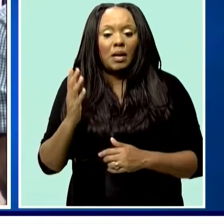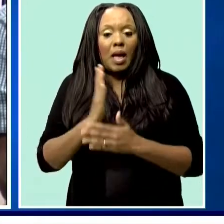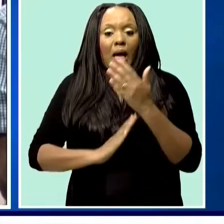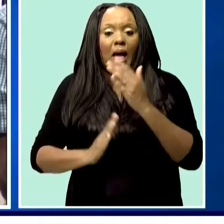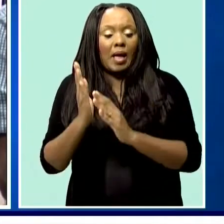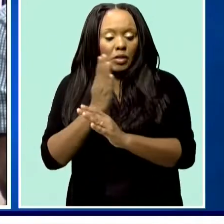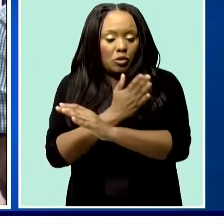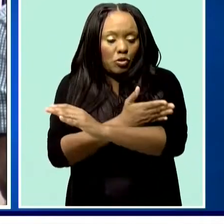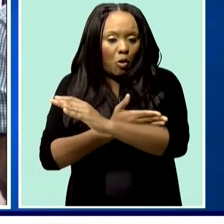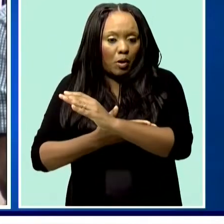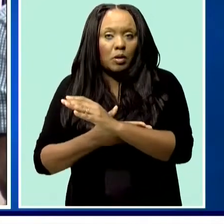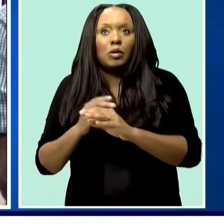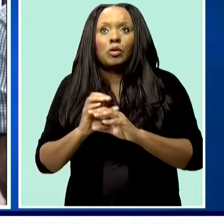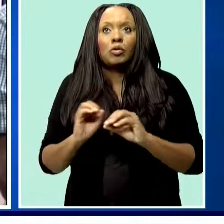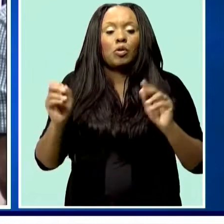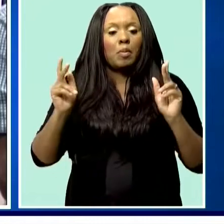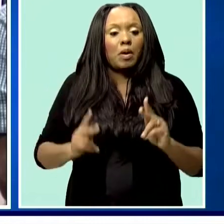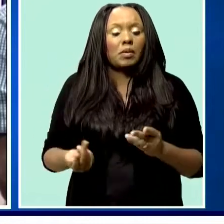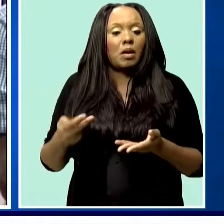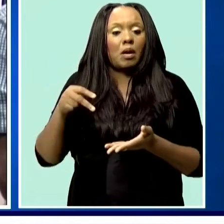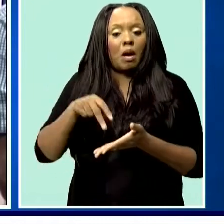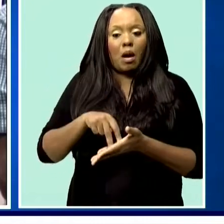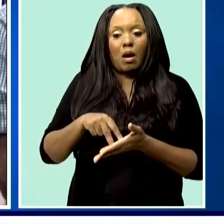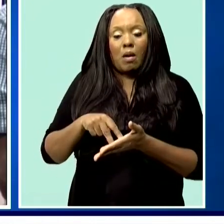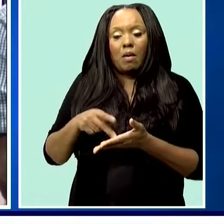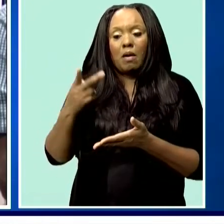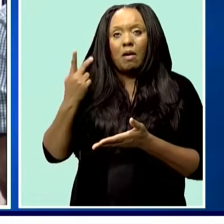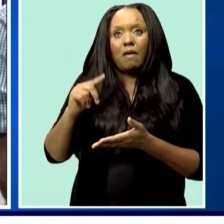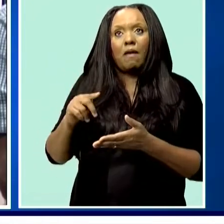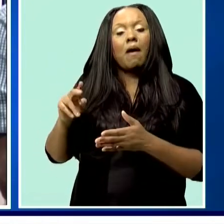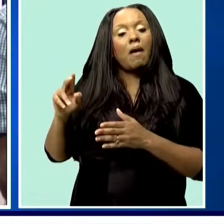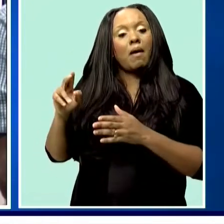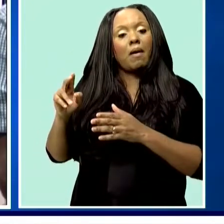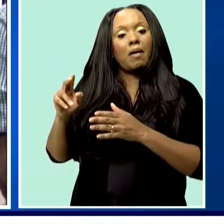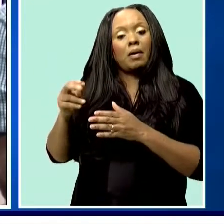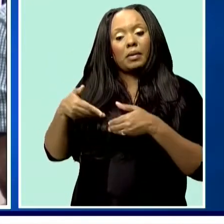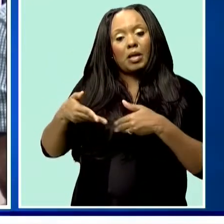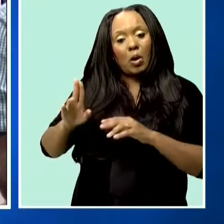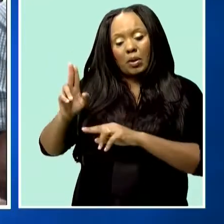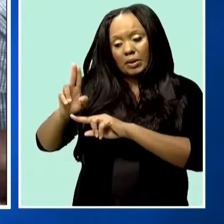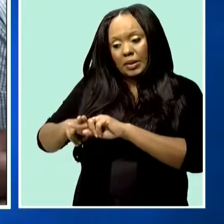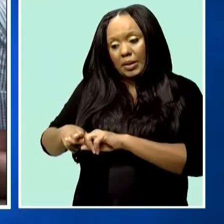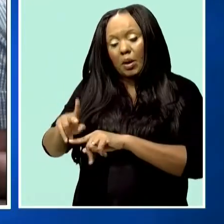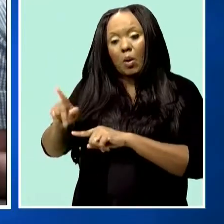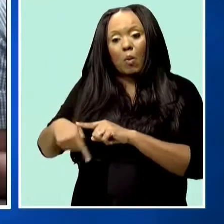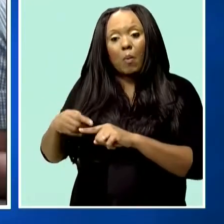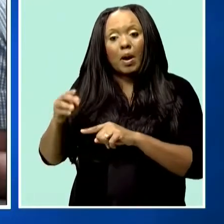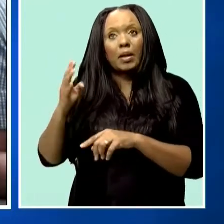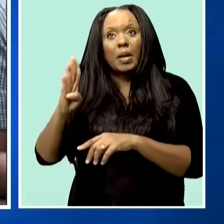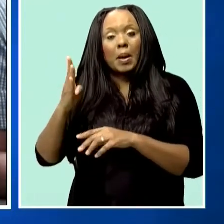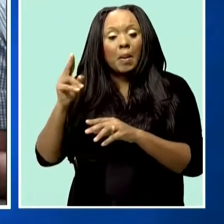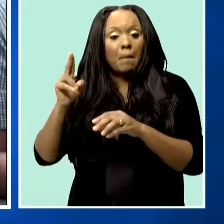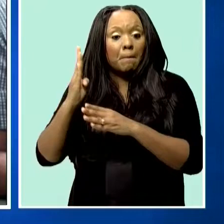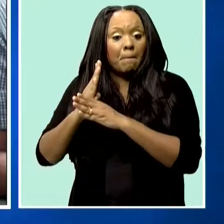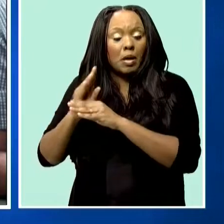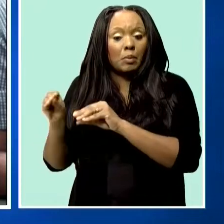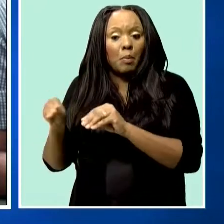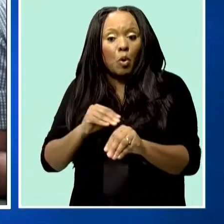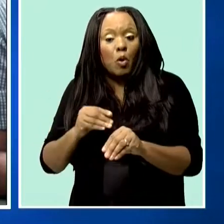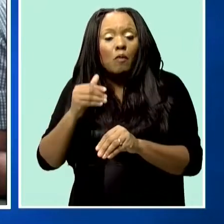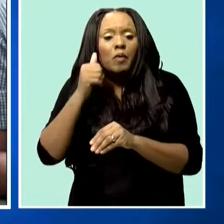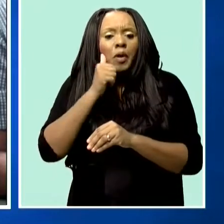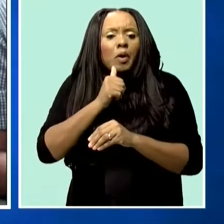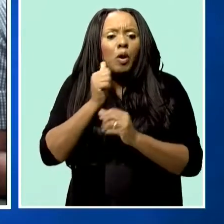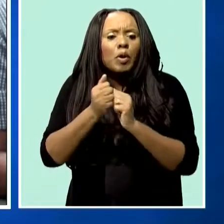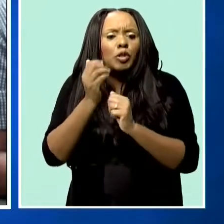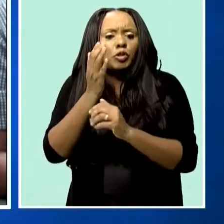recently. No one got up to give her a seat, and they took her bag though, thankfully. But when the bus moved, she tried to hold on to the railings